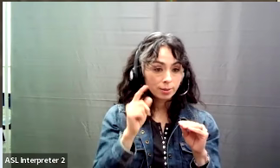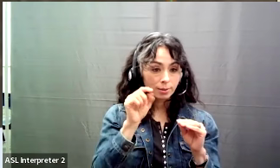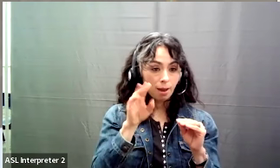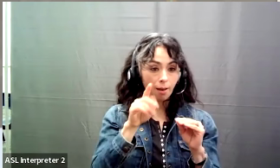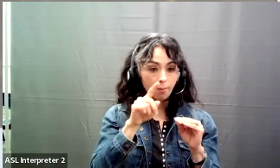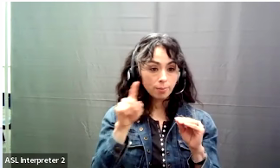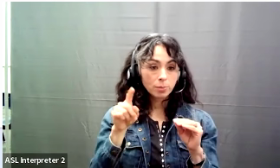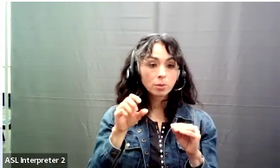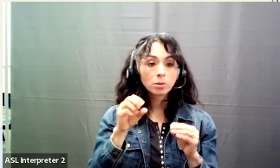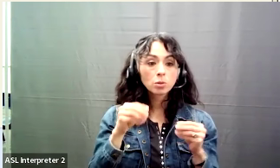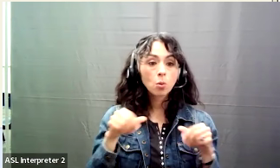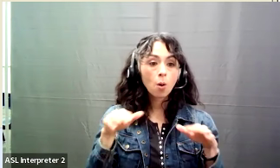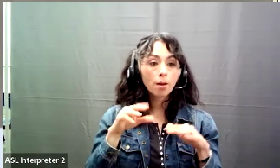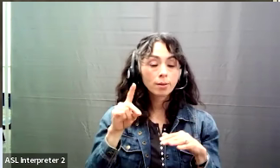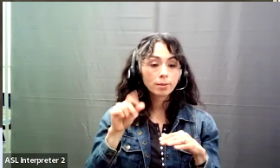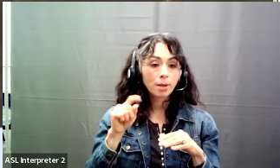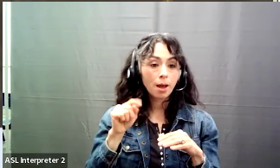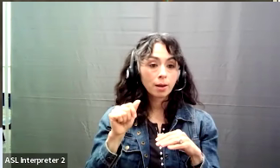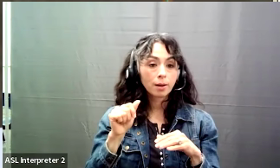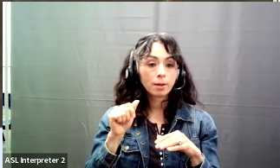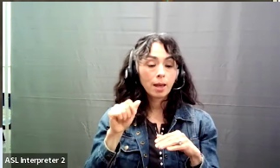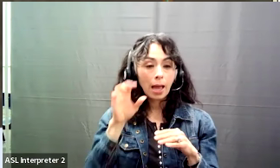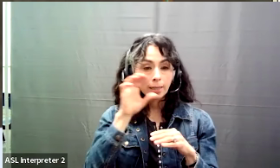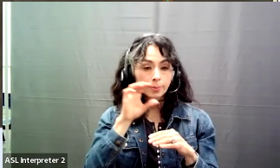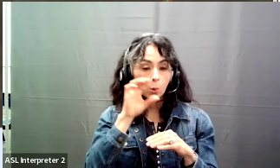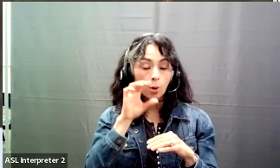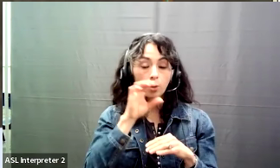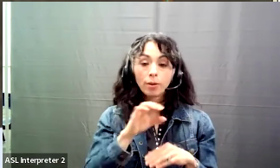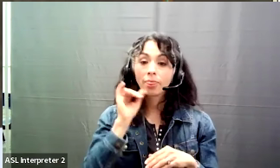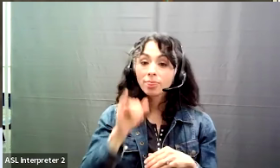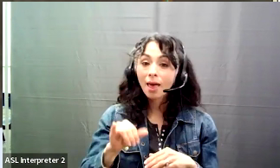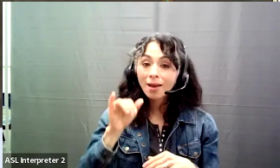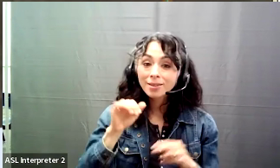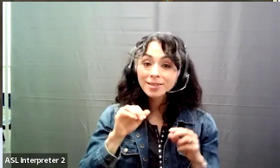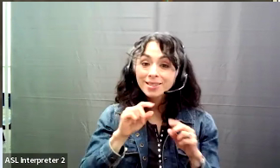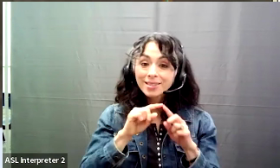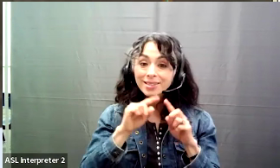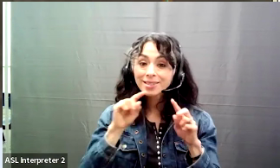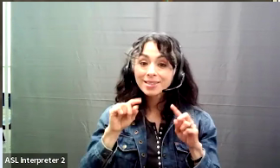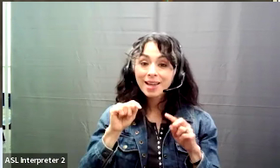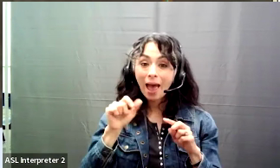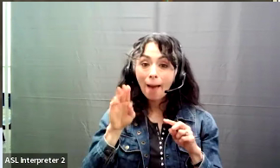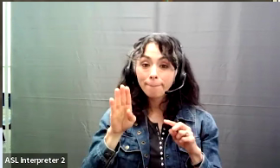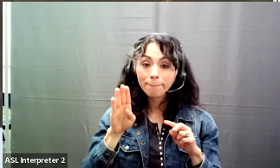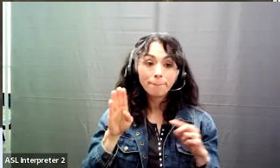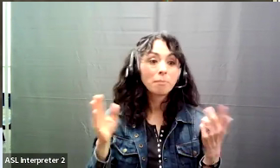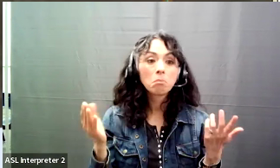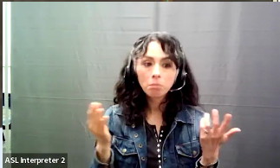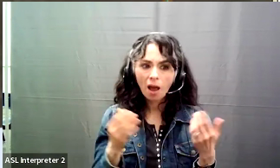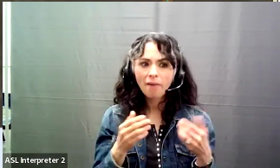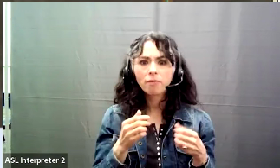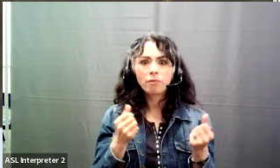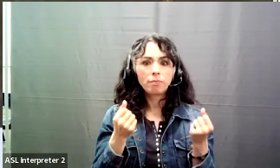self-data explorer option. This tab has